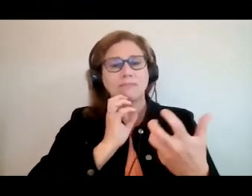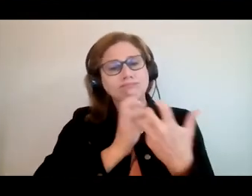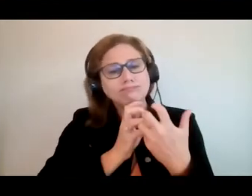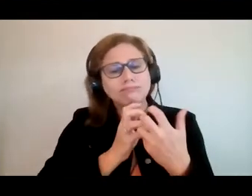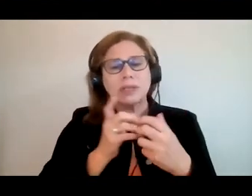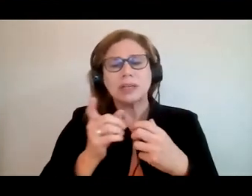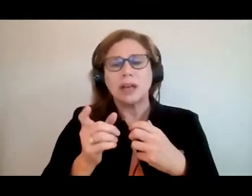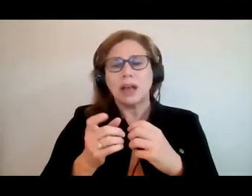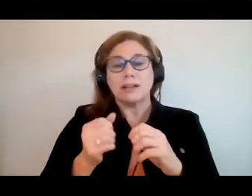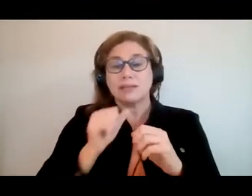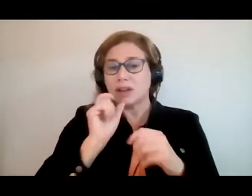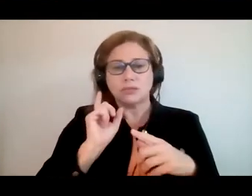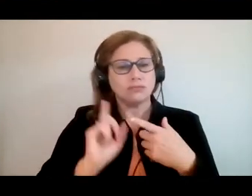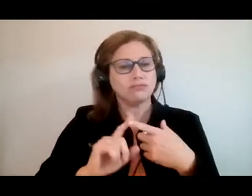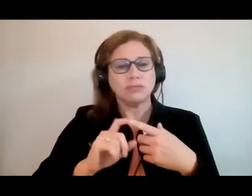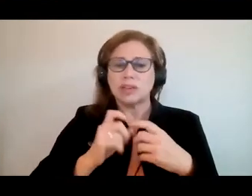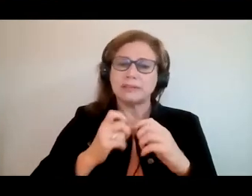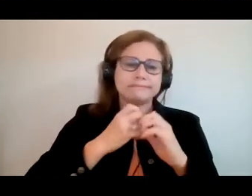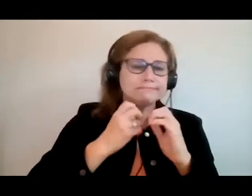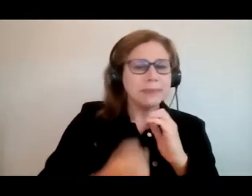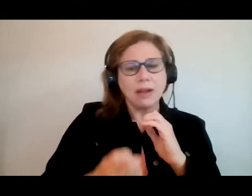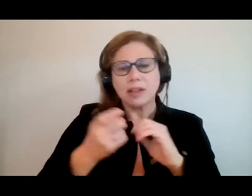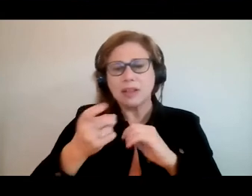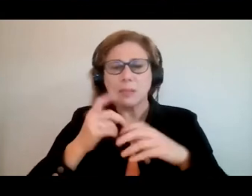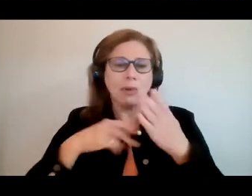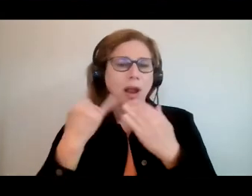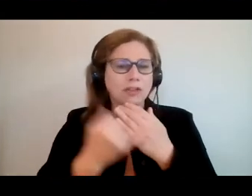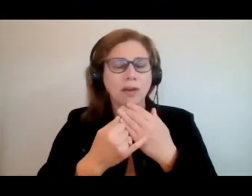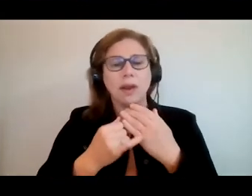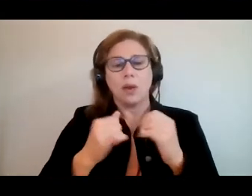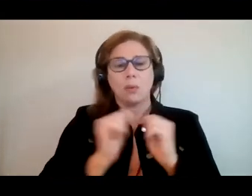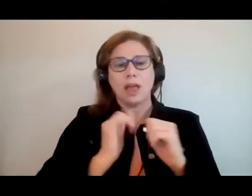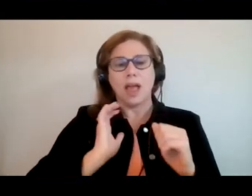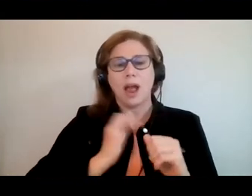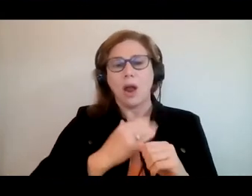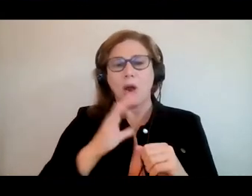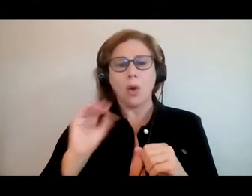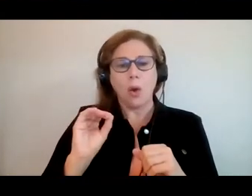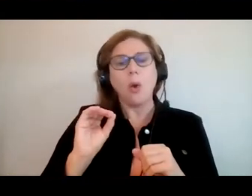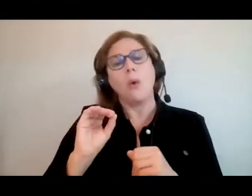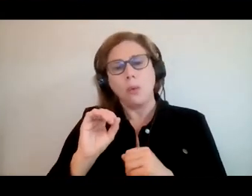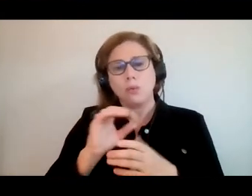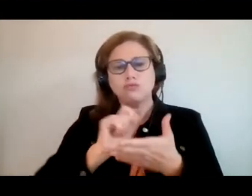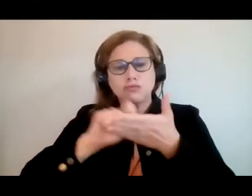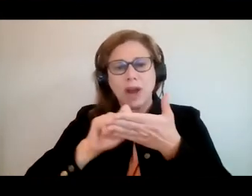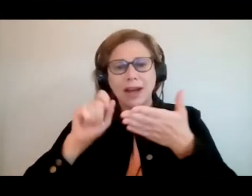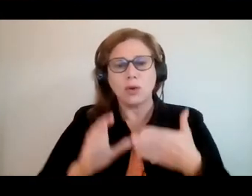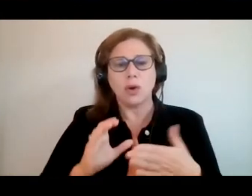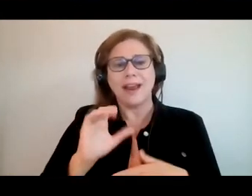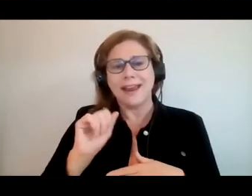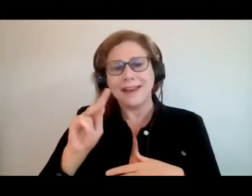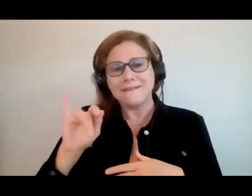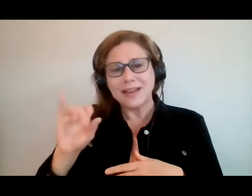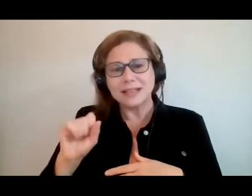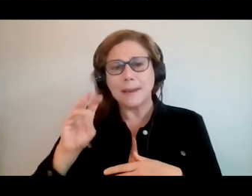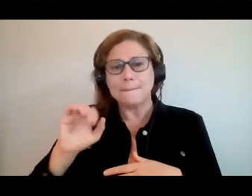deep diving into this project with Ashling and our co-writer Amos Mack that I really came to understand the complexity of Tipton's